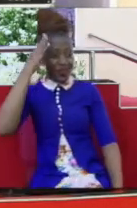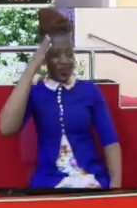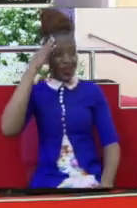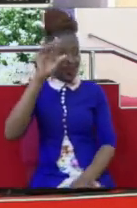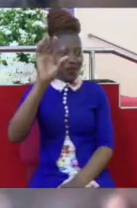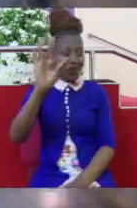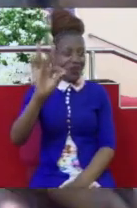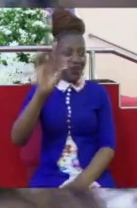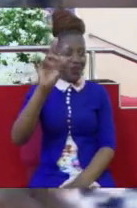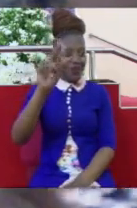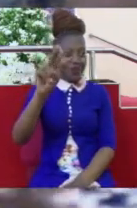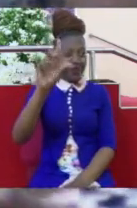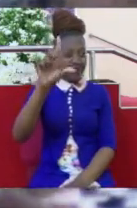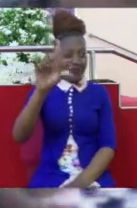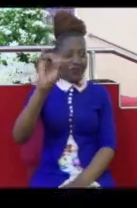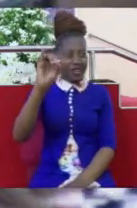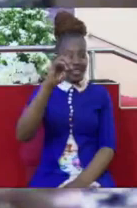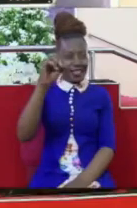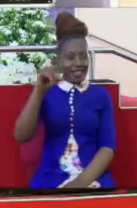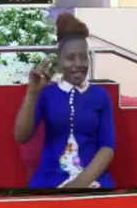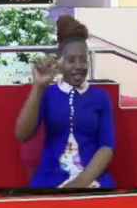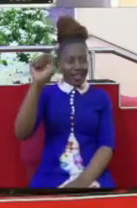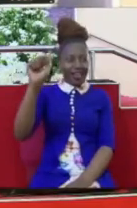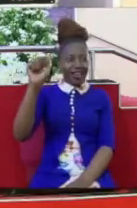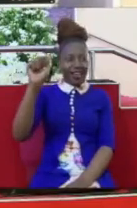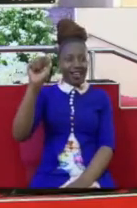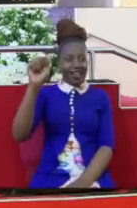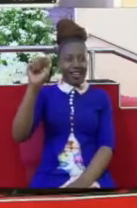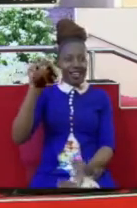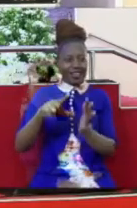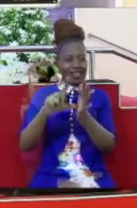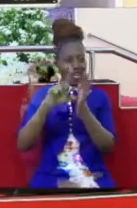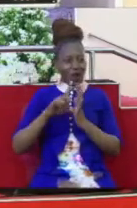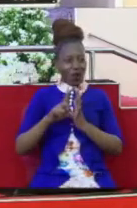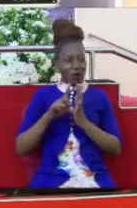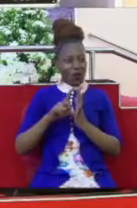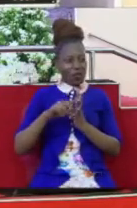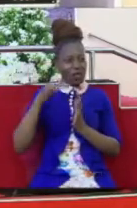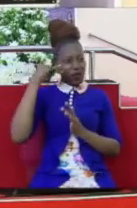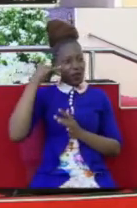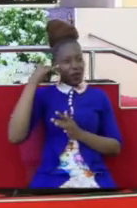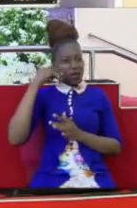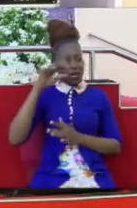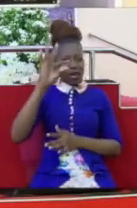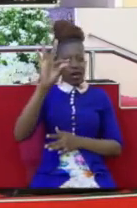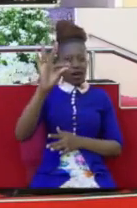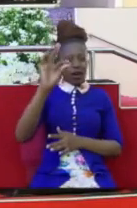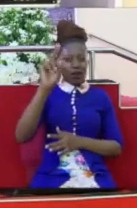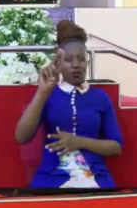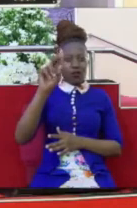Felizi. Fuliza. Felizi, Felazi, Fuluzi. What is it called? It's a loan through your phone. What do you call